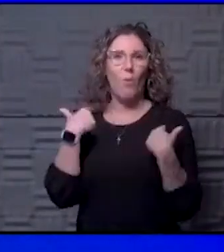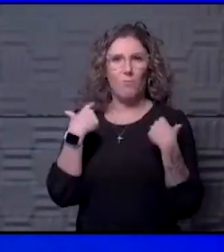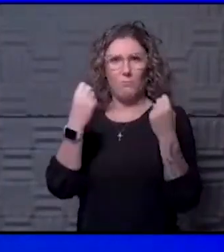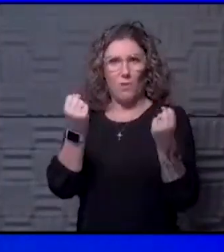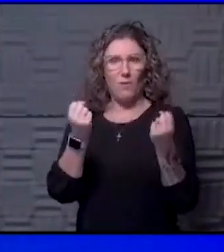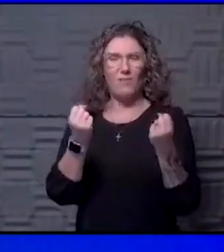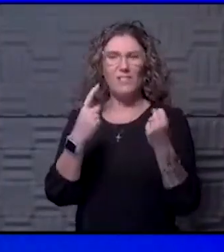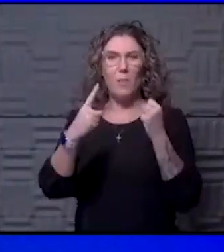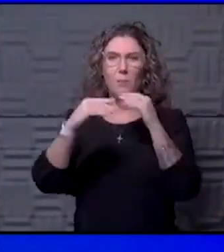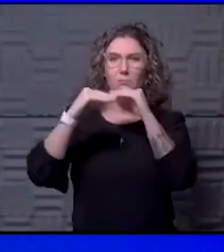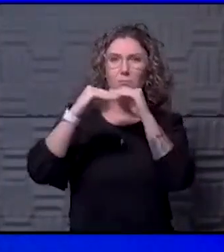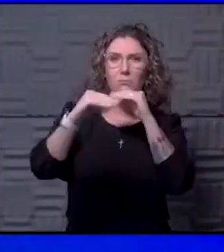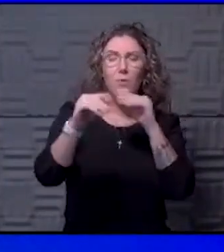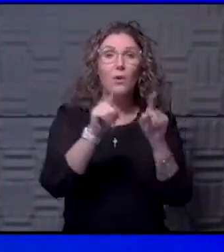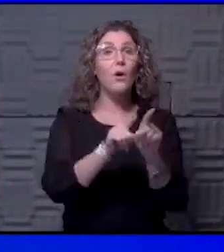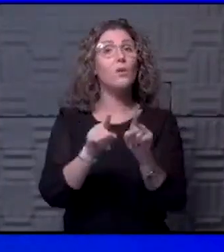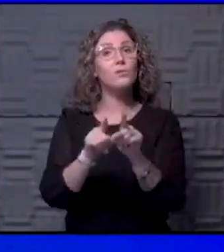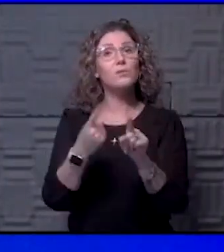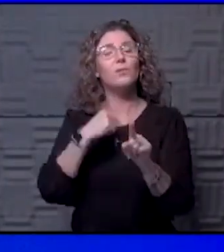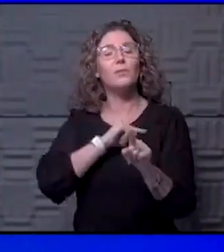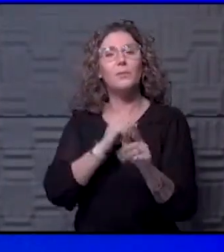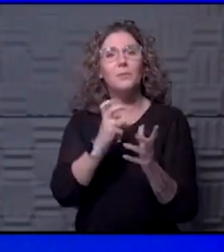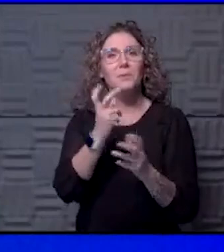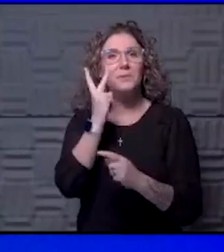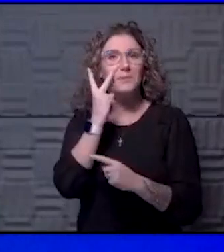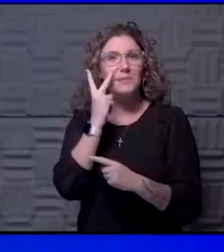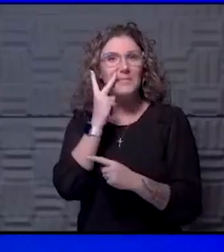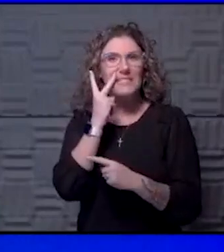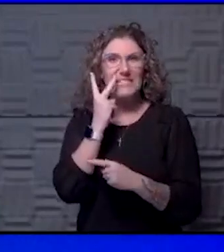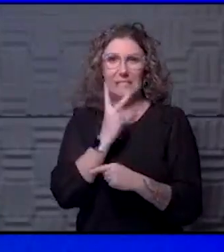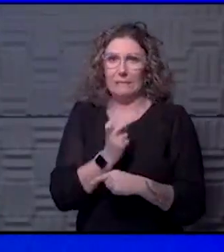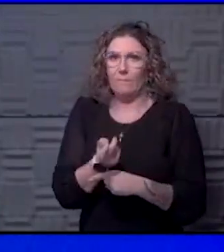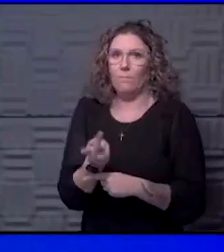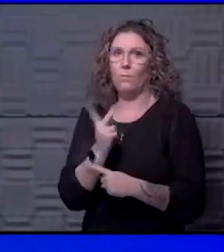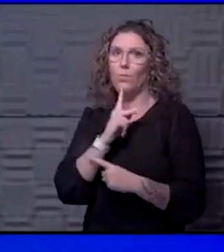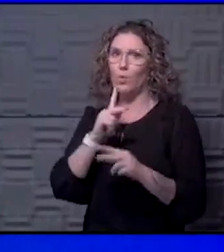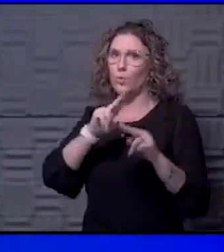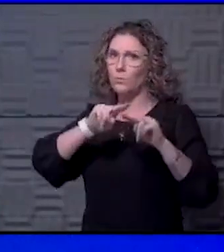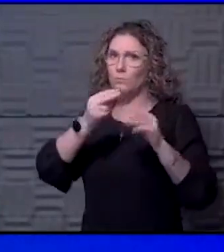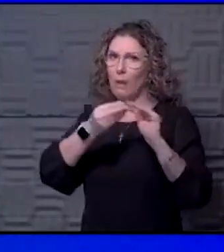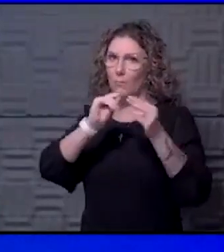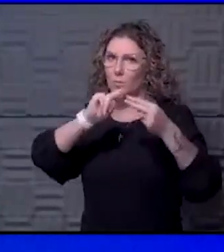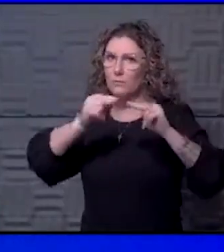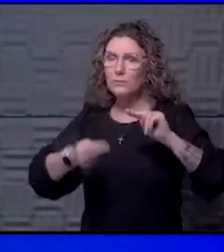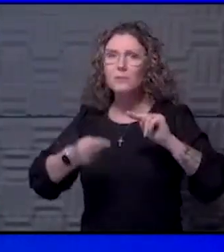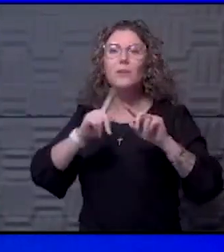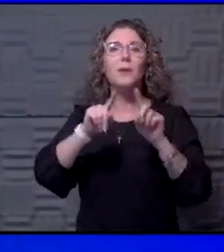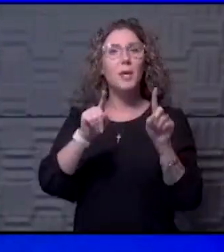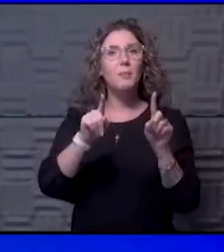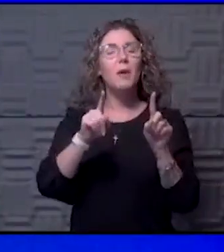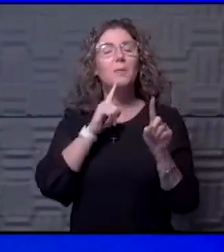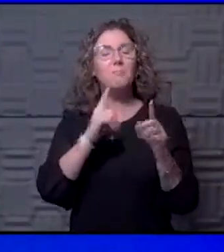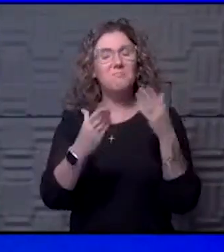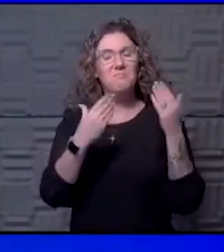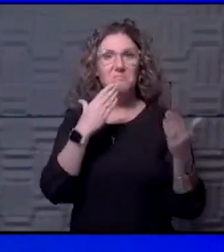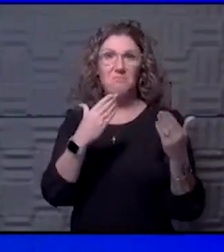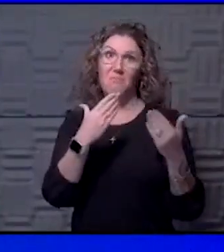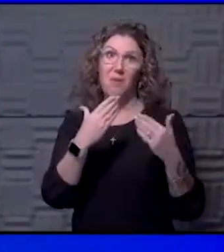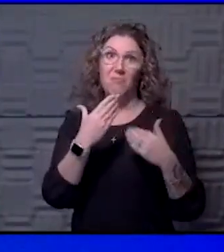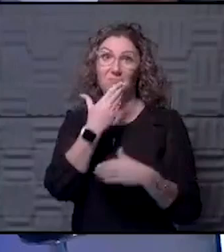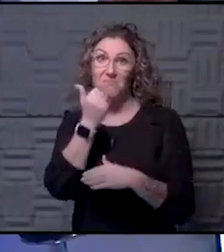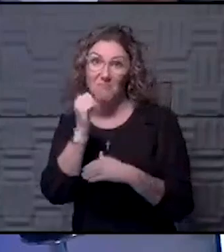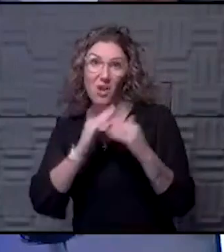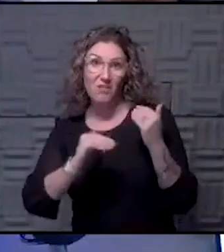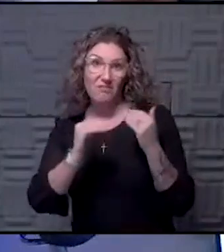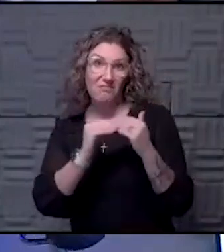as well. We definitely would like to see fewer numbers, but I think it's a lot better than maybe what we could be seeing.